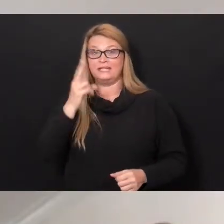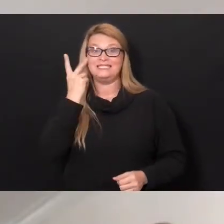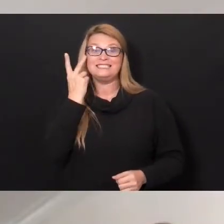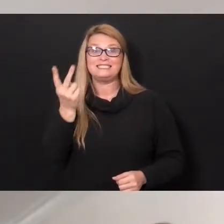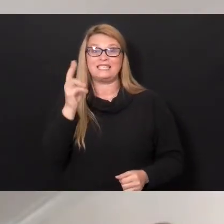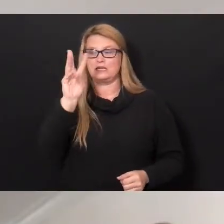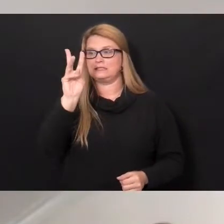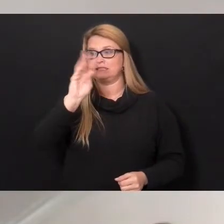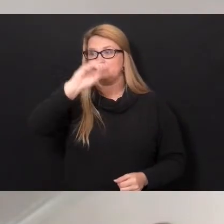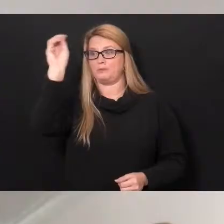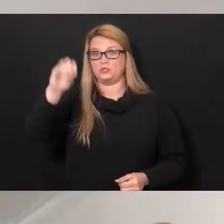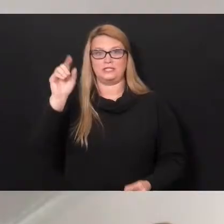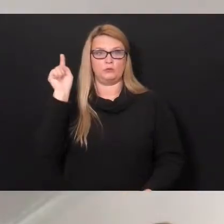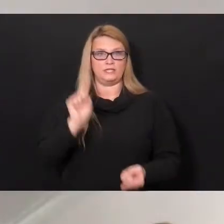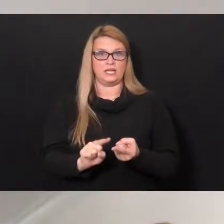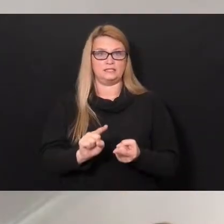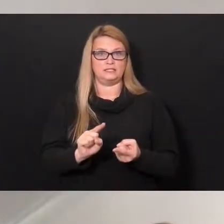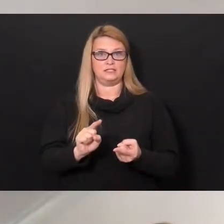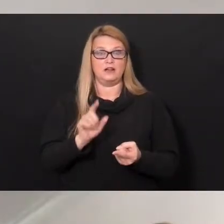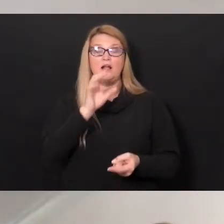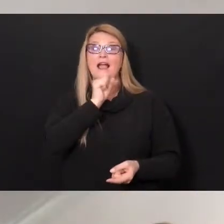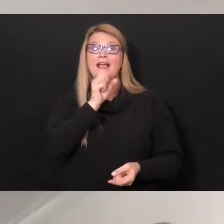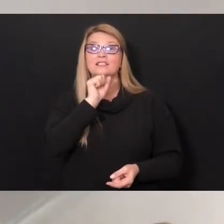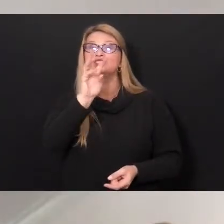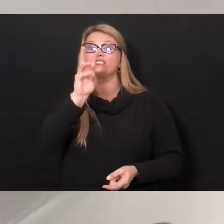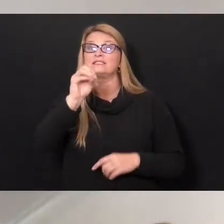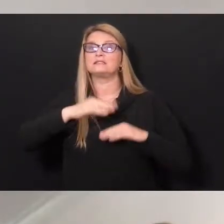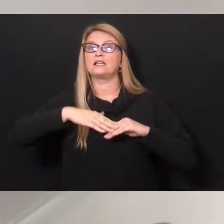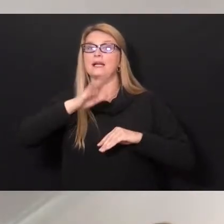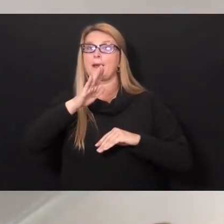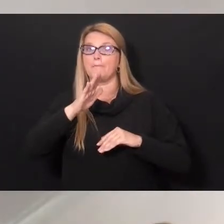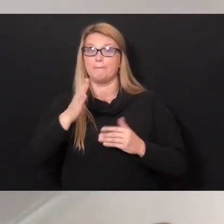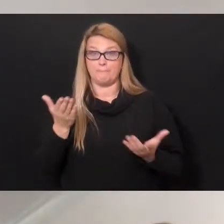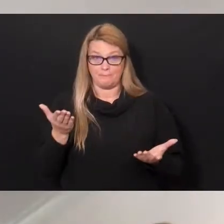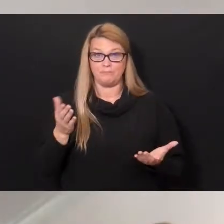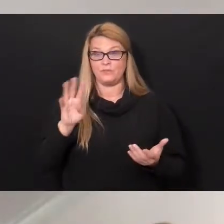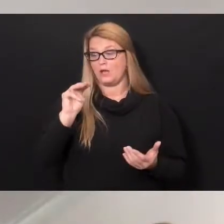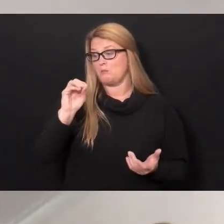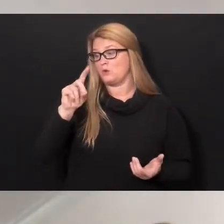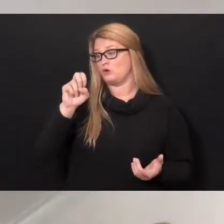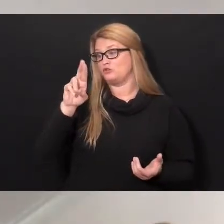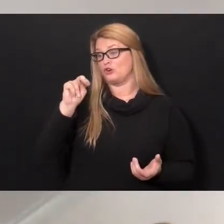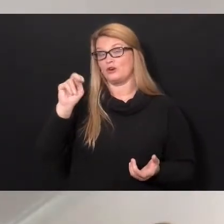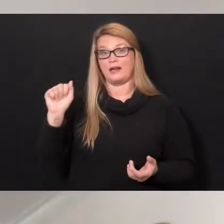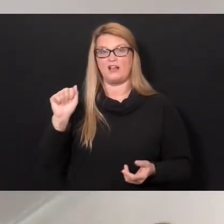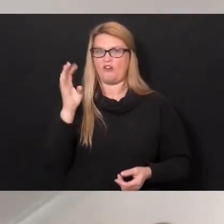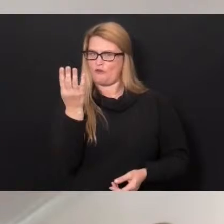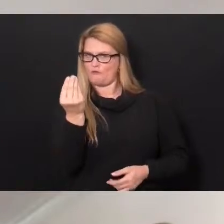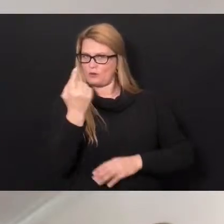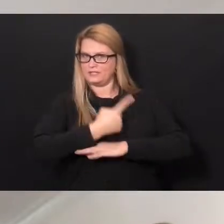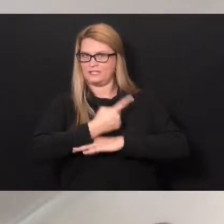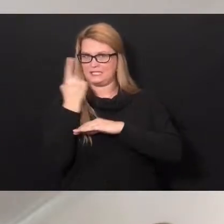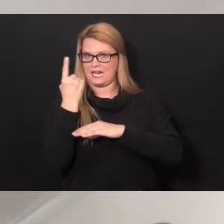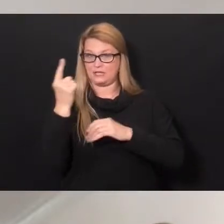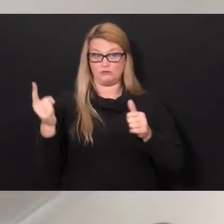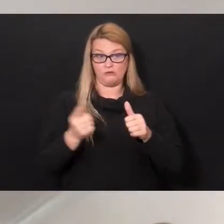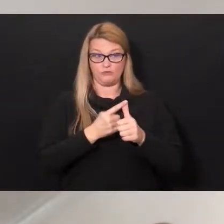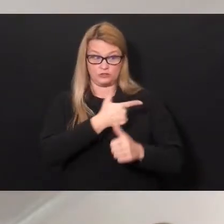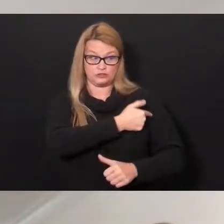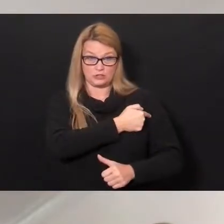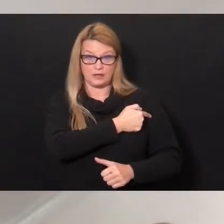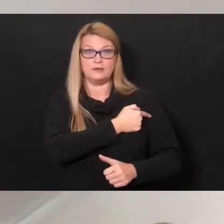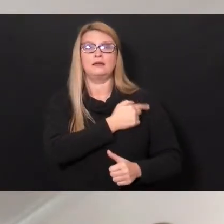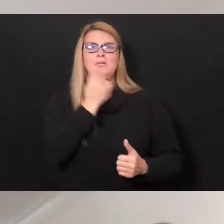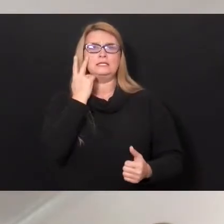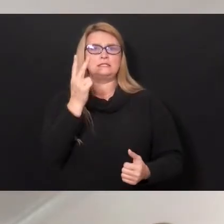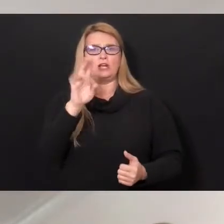reduction in over 60-year-olds as far as hospitalization. Moderna, after 14 days after the first vaccination,